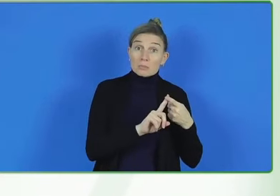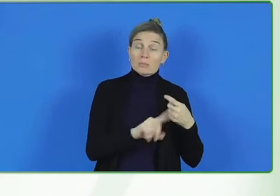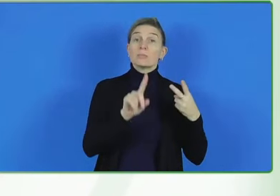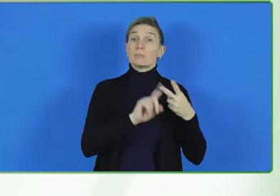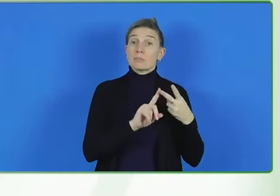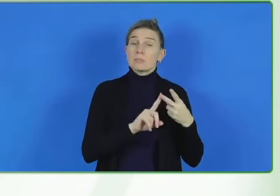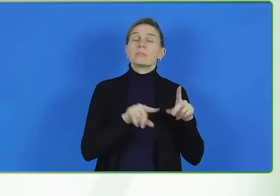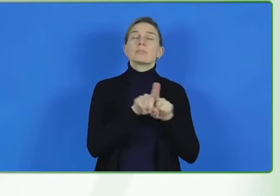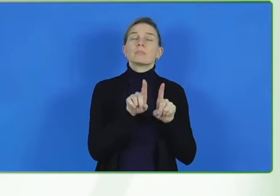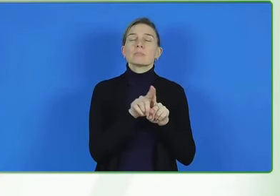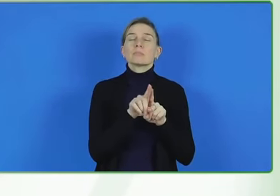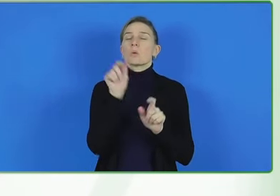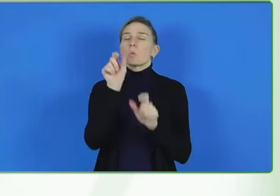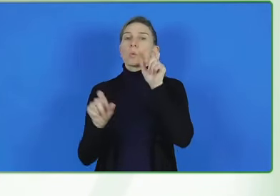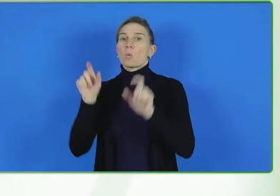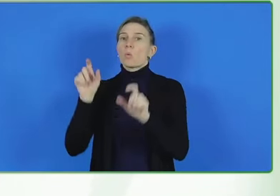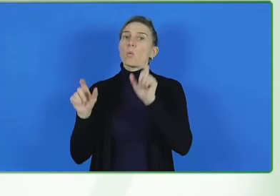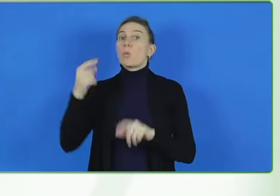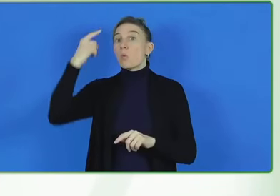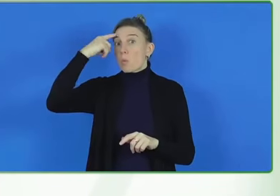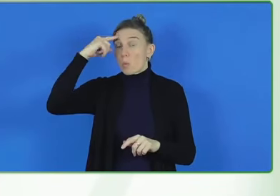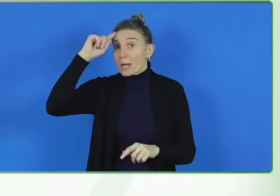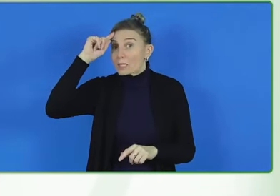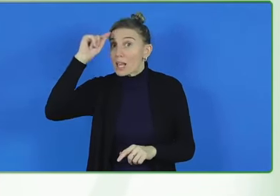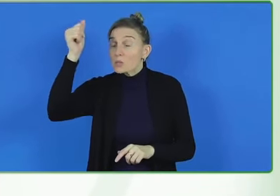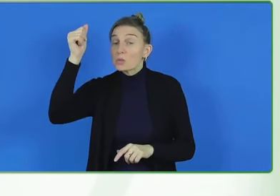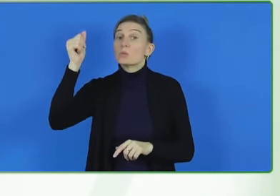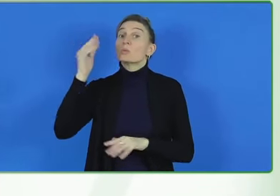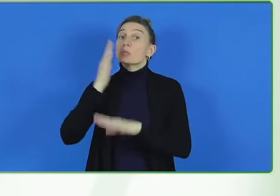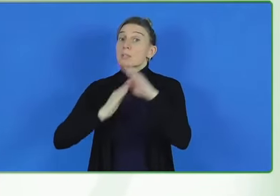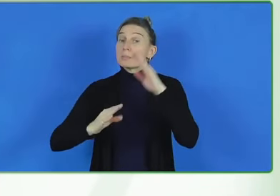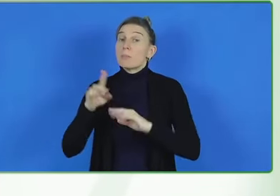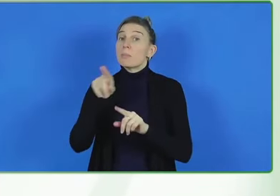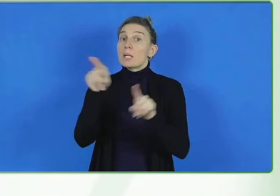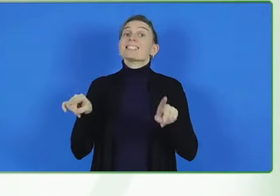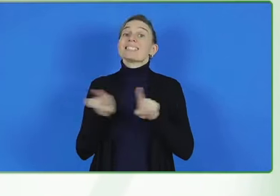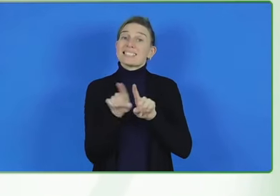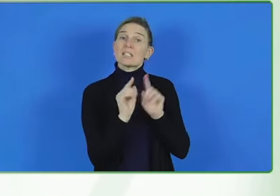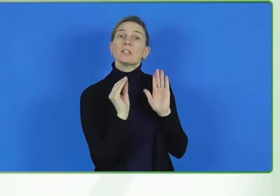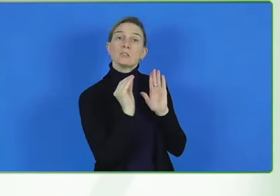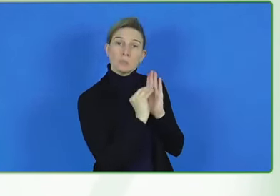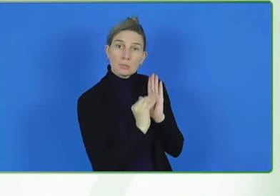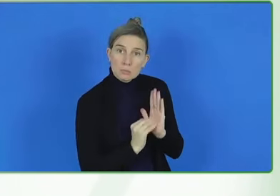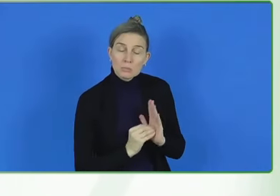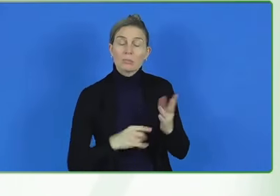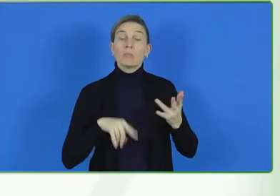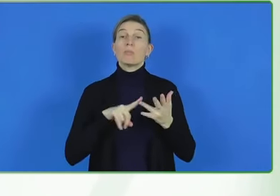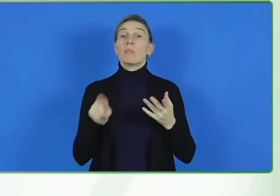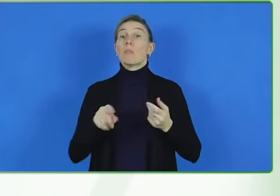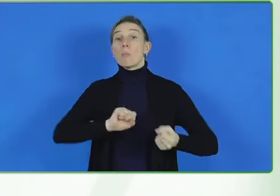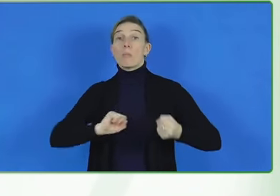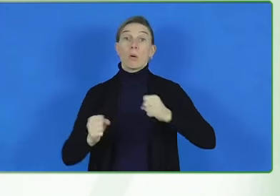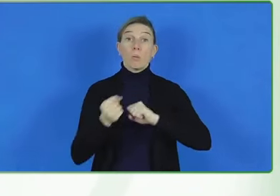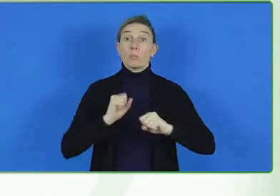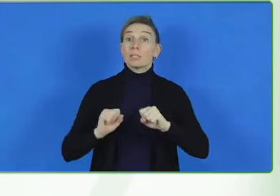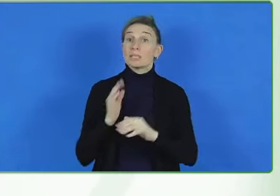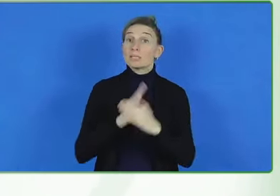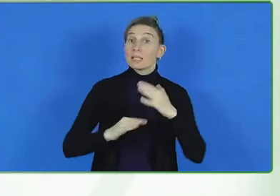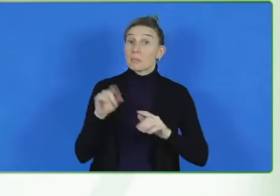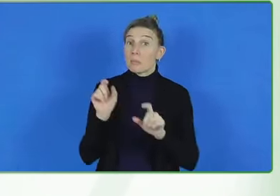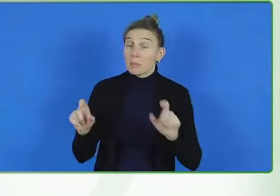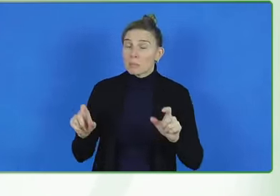as cognitively, intellectually disabled people as well as mobility disabled people.